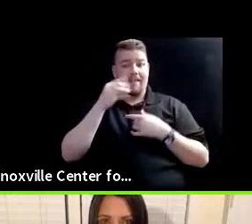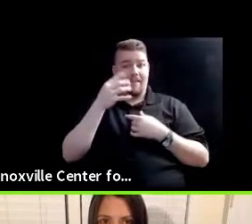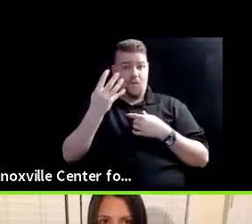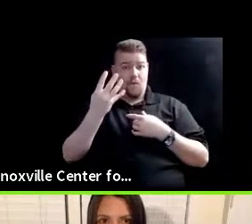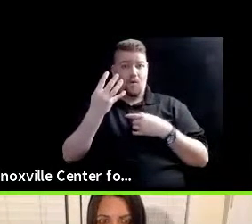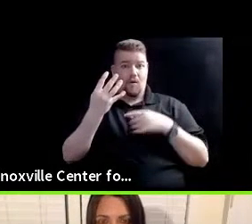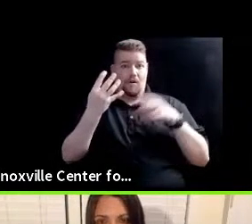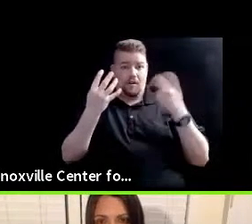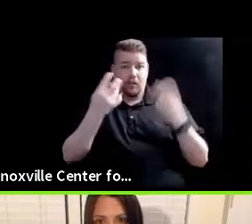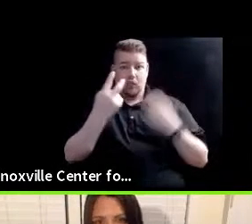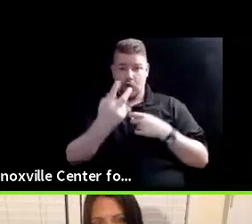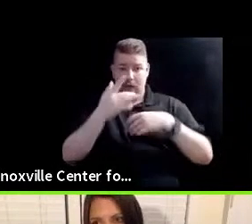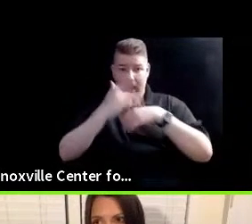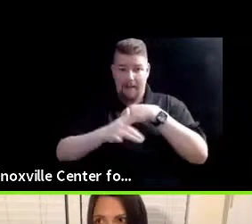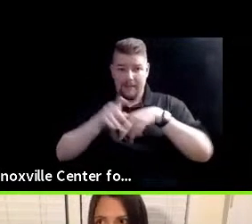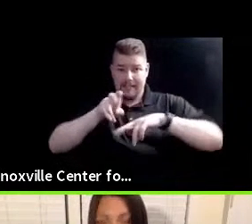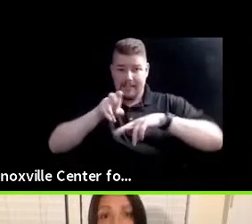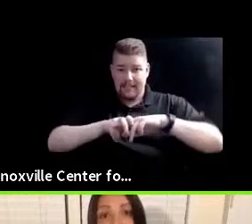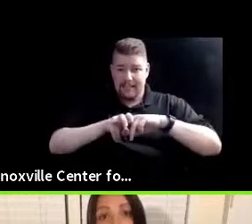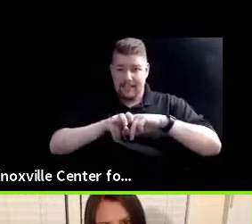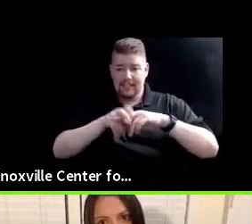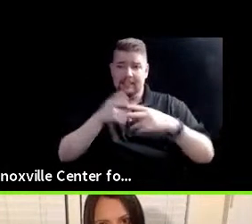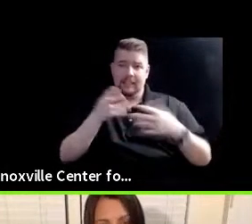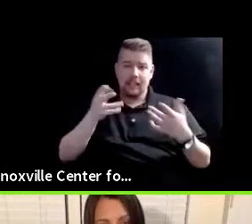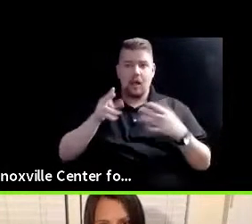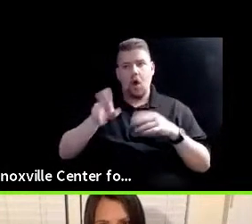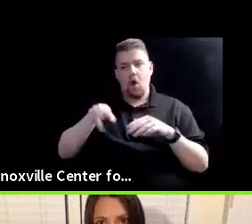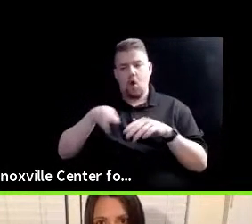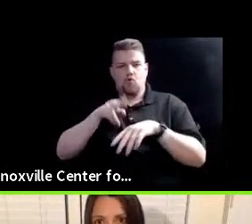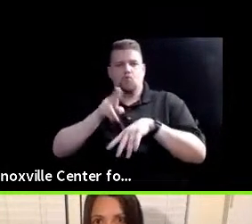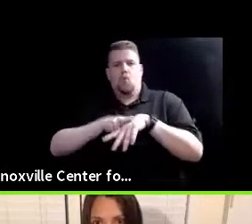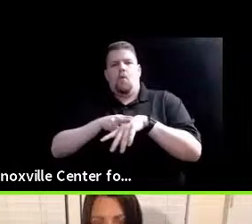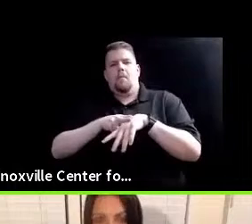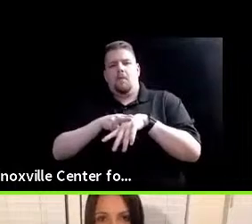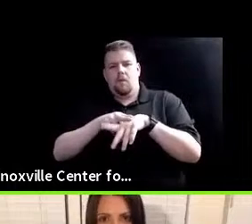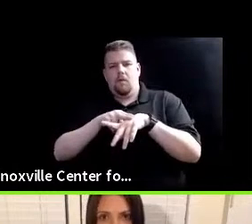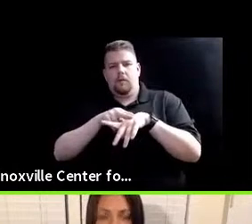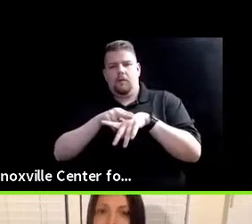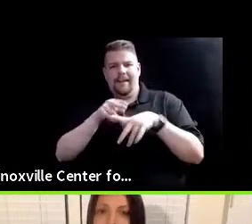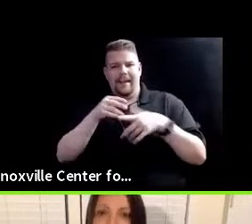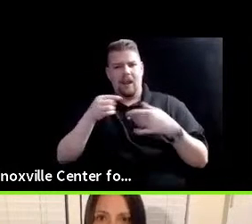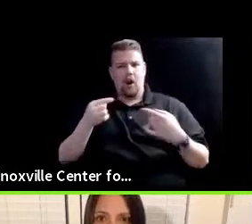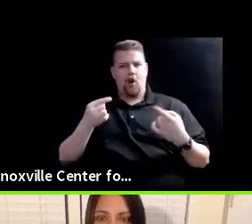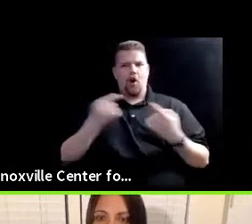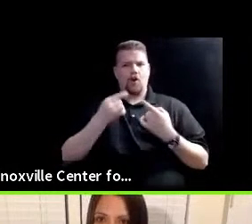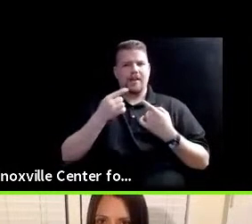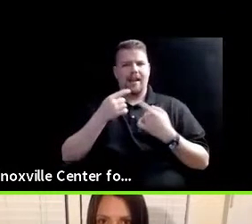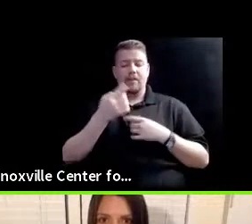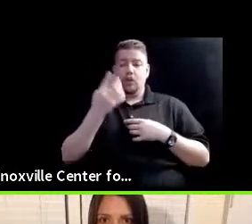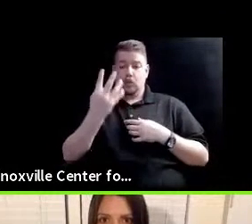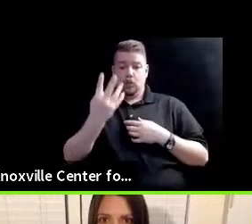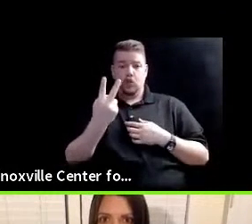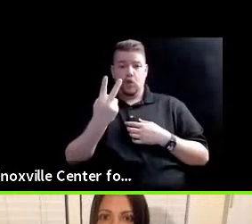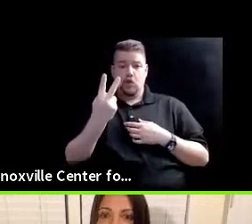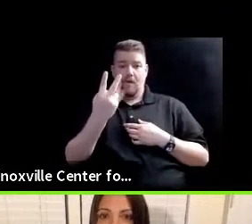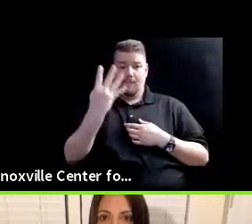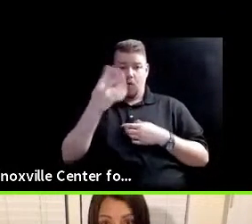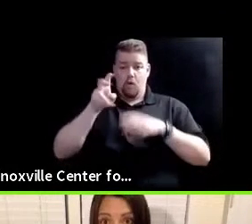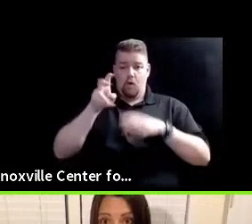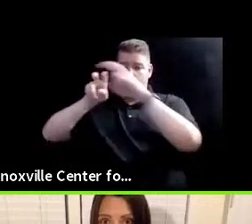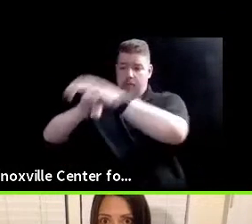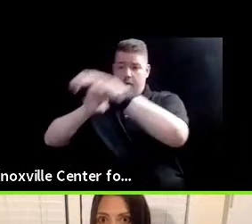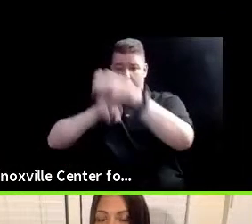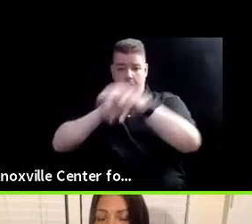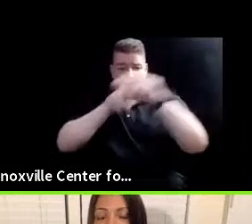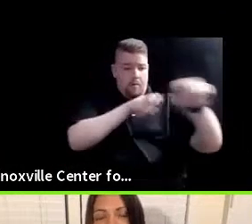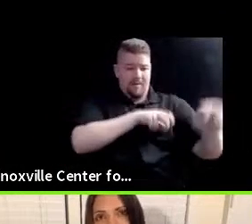empty seats sitting there, in normal circumstances, it hurts to have 2 4-tops pushed together for